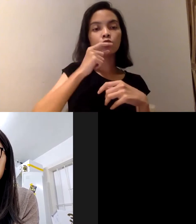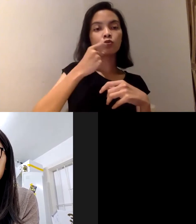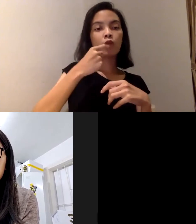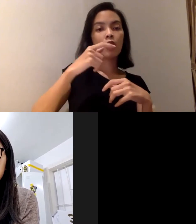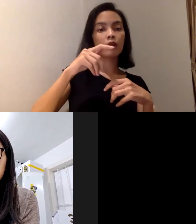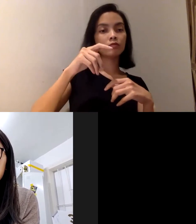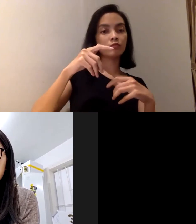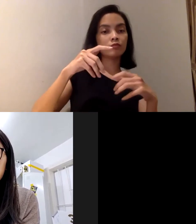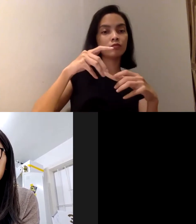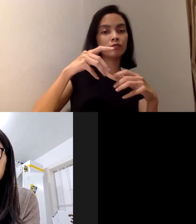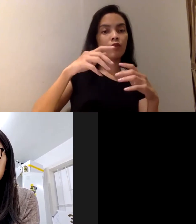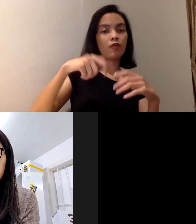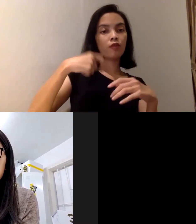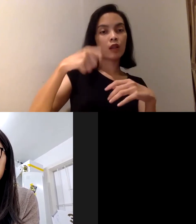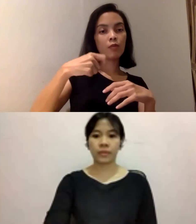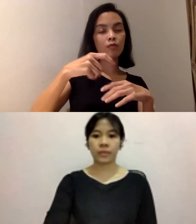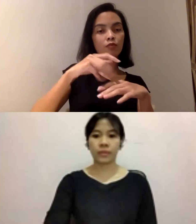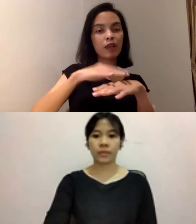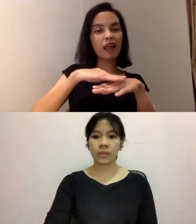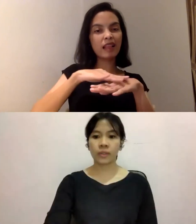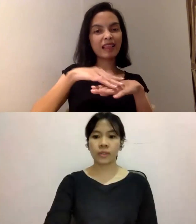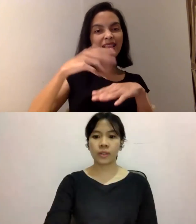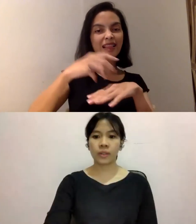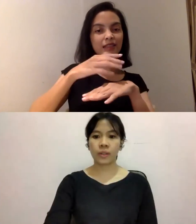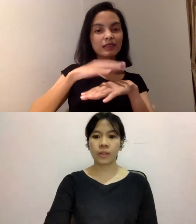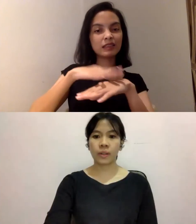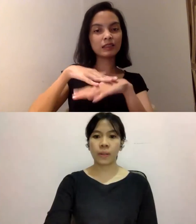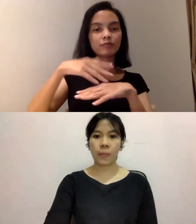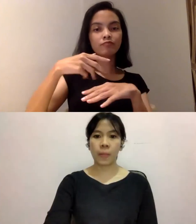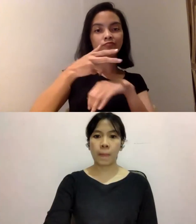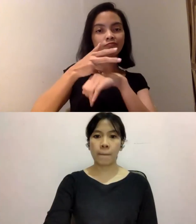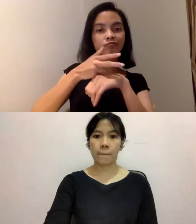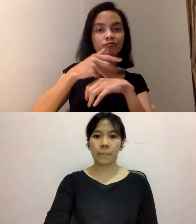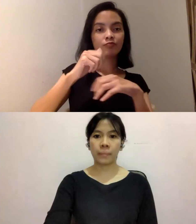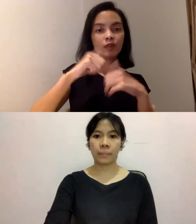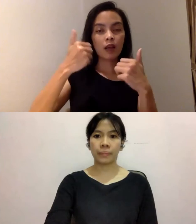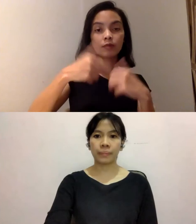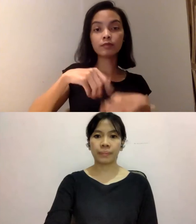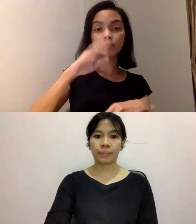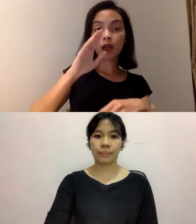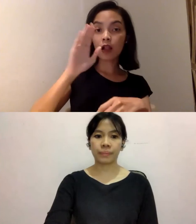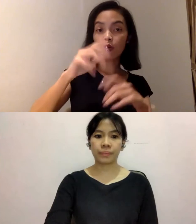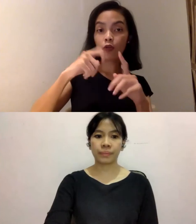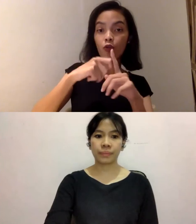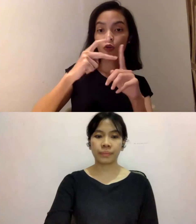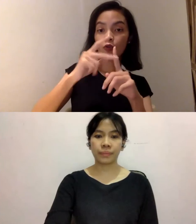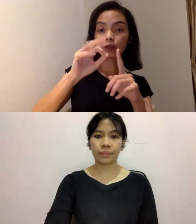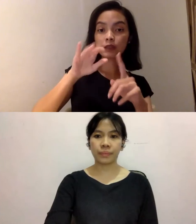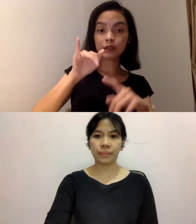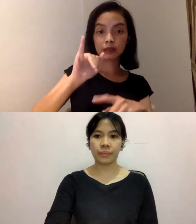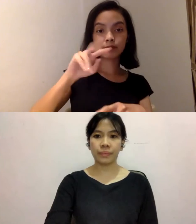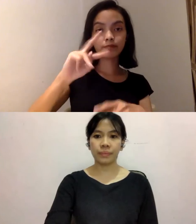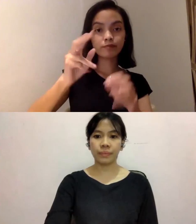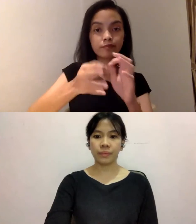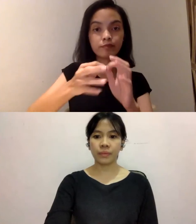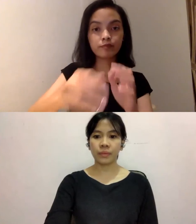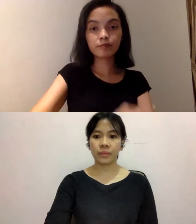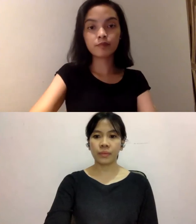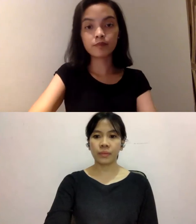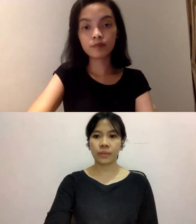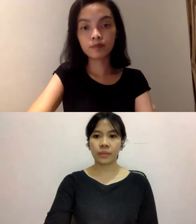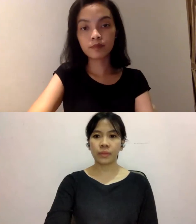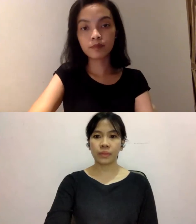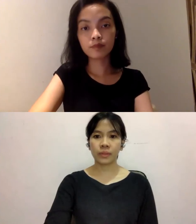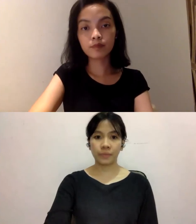at Unikino Film Week. Hi, Khozy. Hello, everyone. Hello, Sophia. Hi. Hello. Thank you